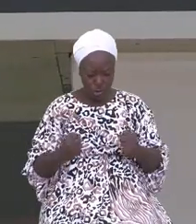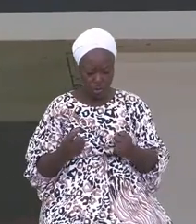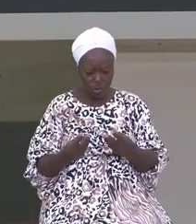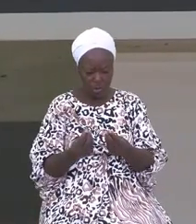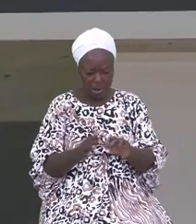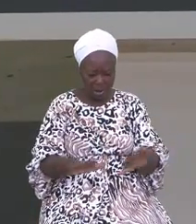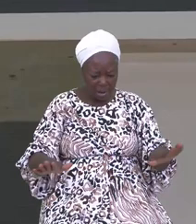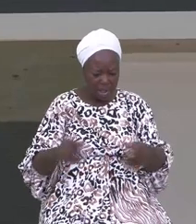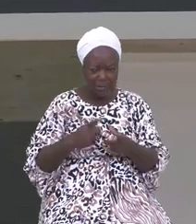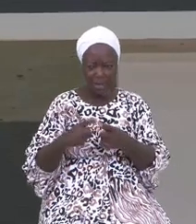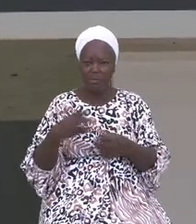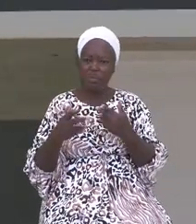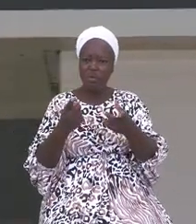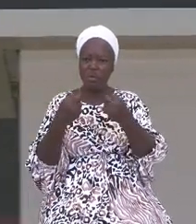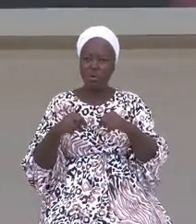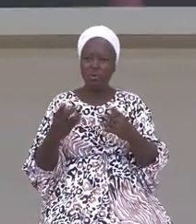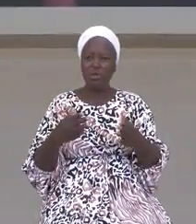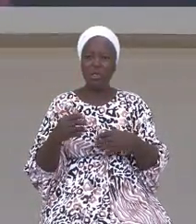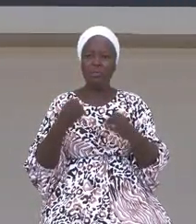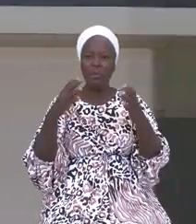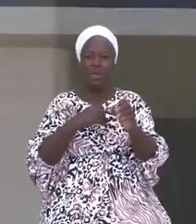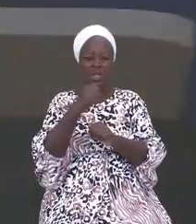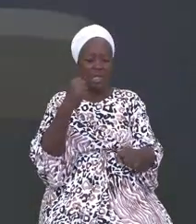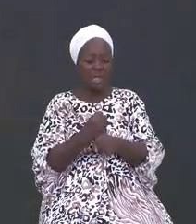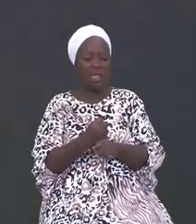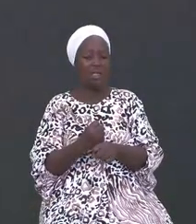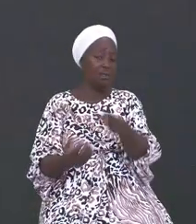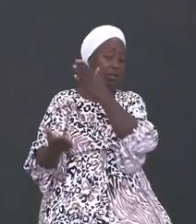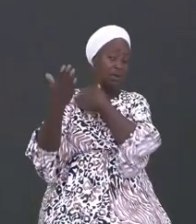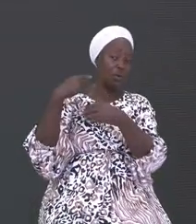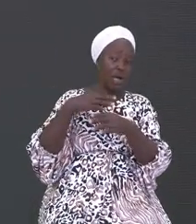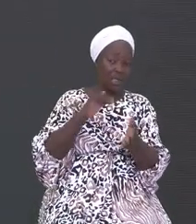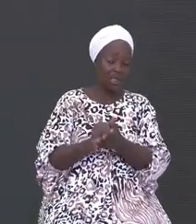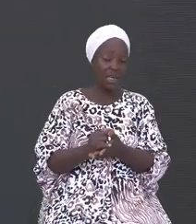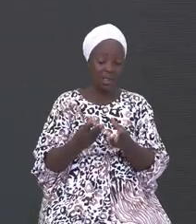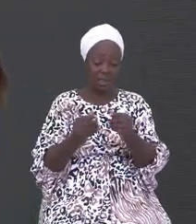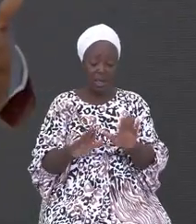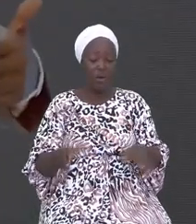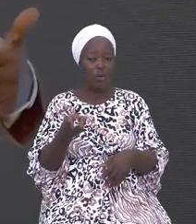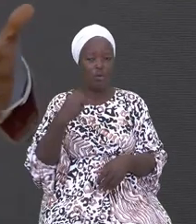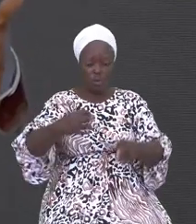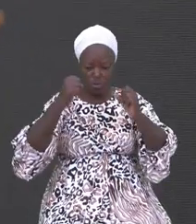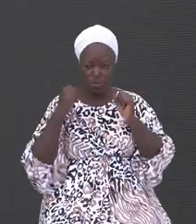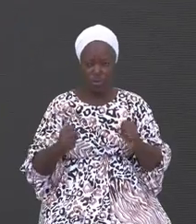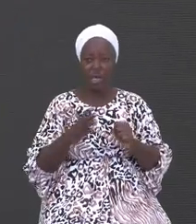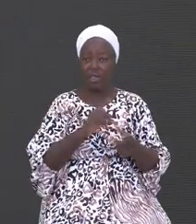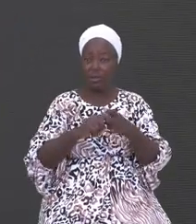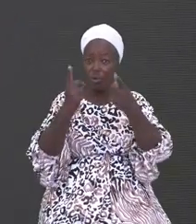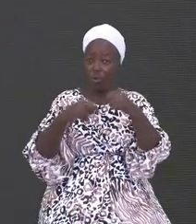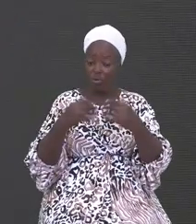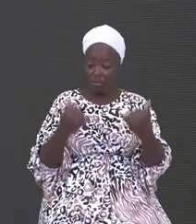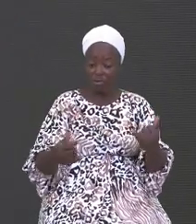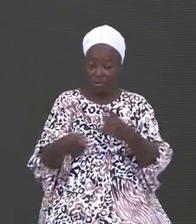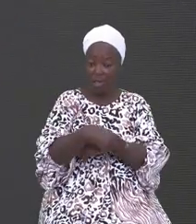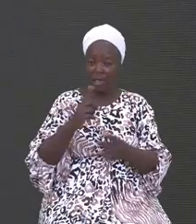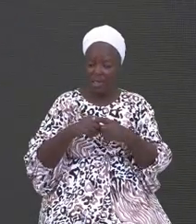you came here many years ago and the ground was solid, and you have come today and that the